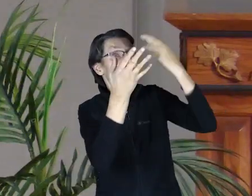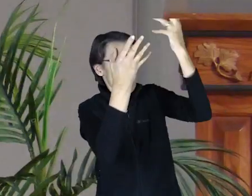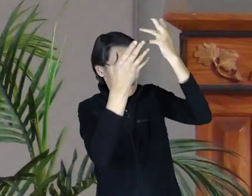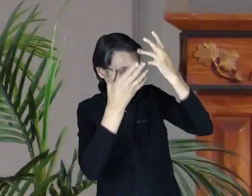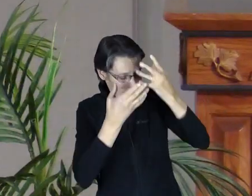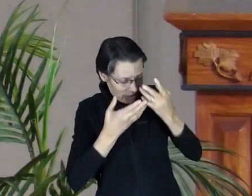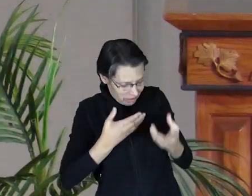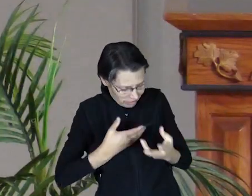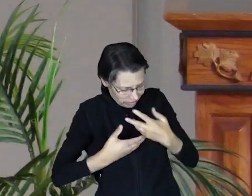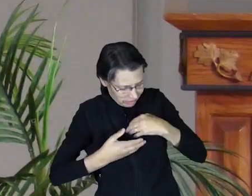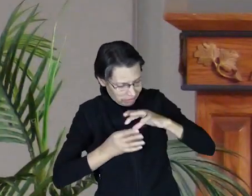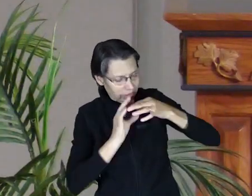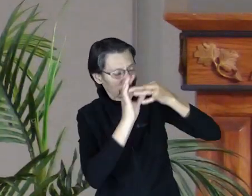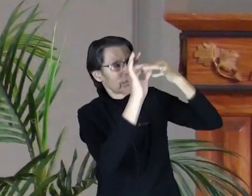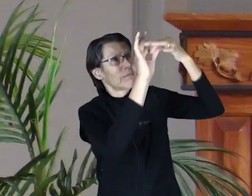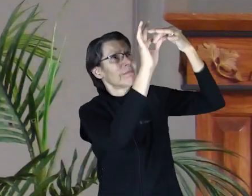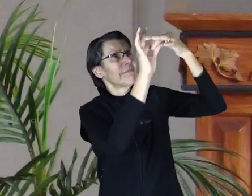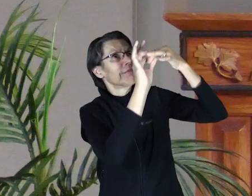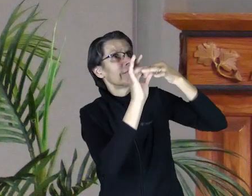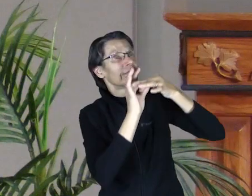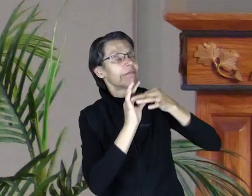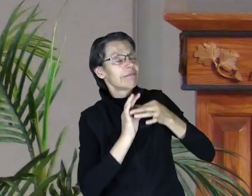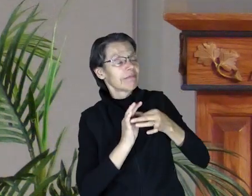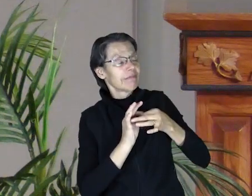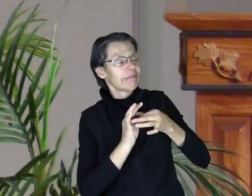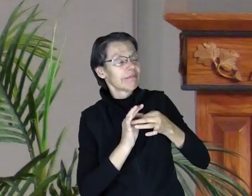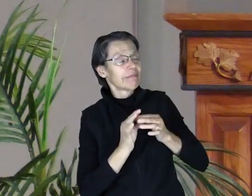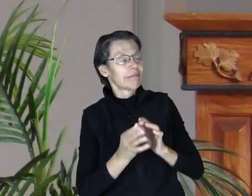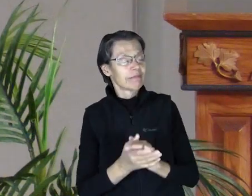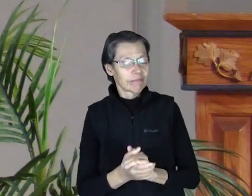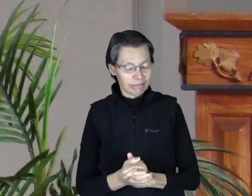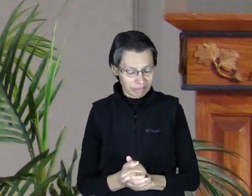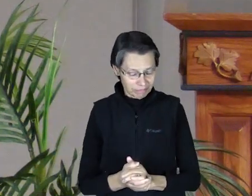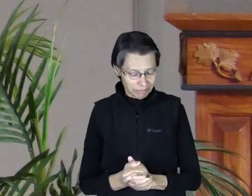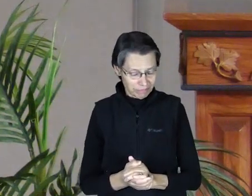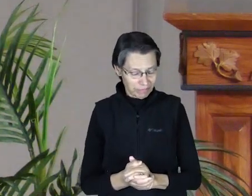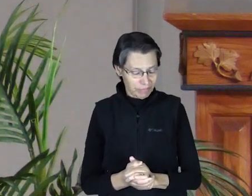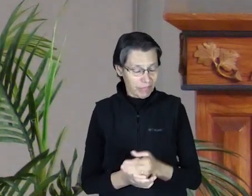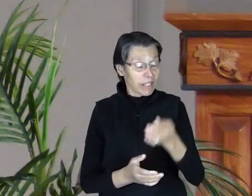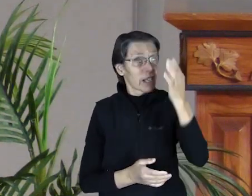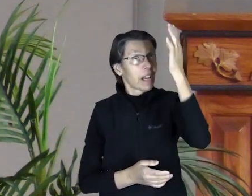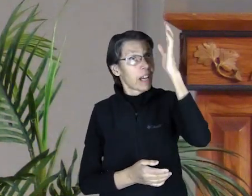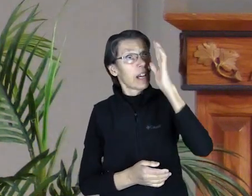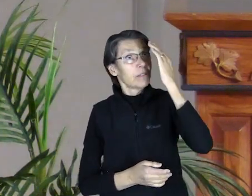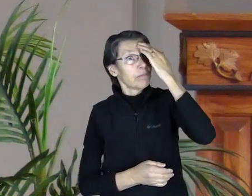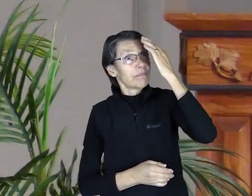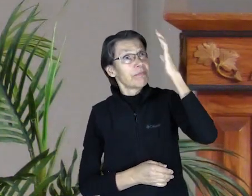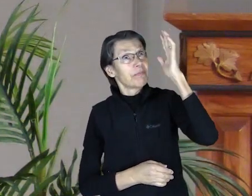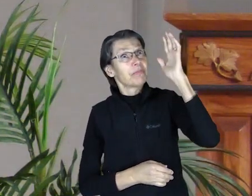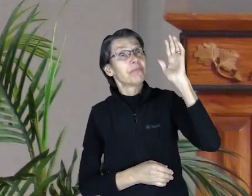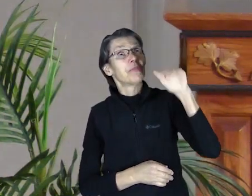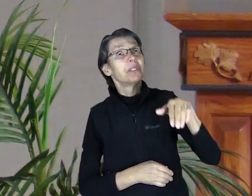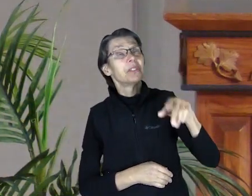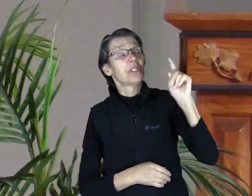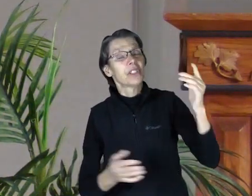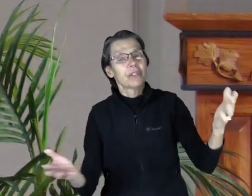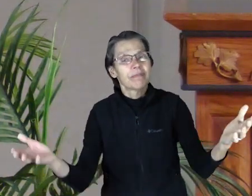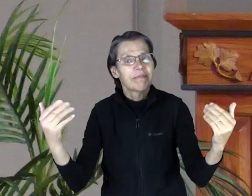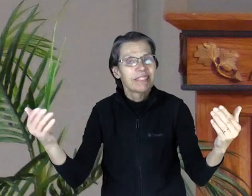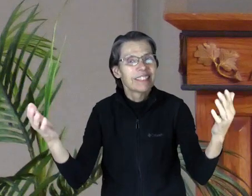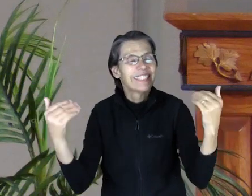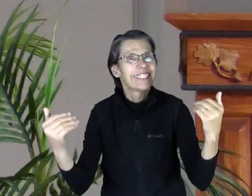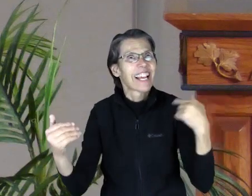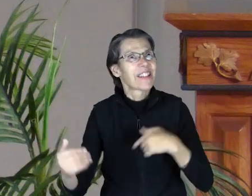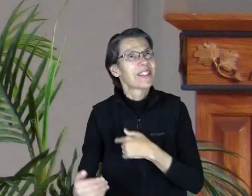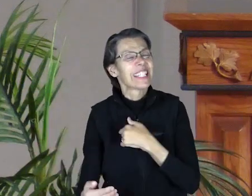We know, O God, that you would gather us up as a hen gathers her brood under her wings. And so we are bold